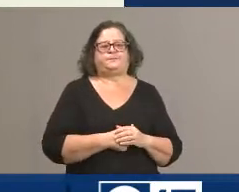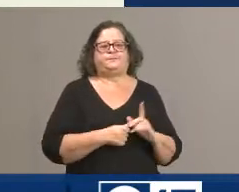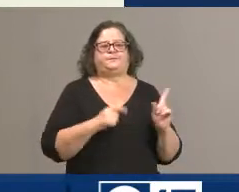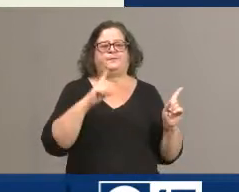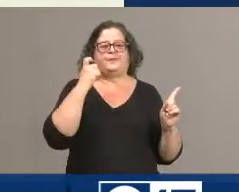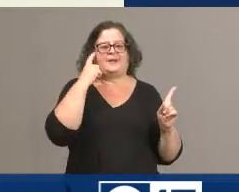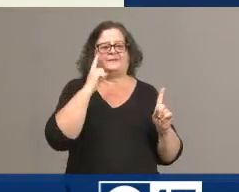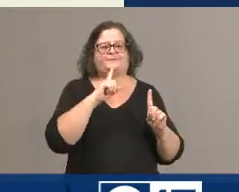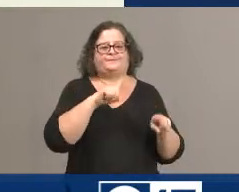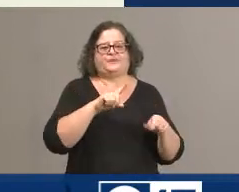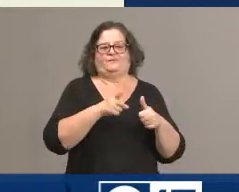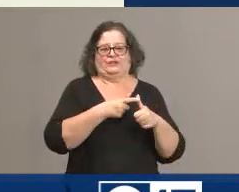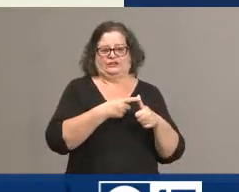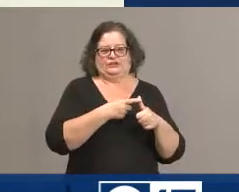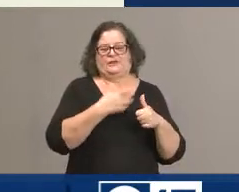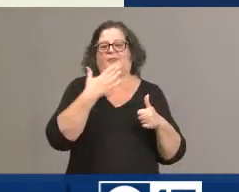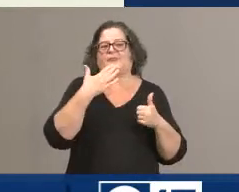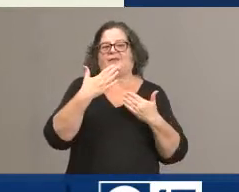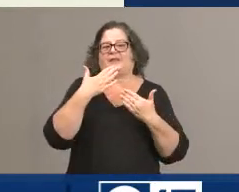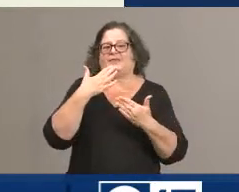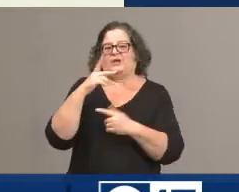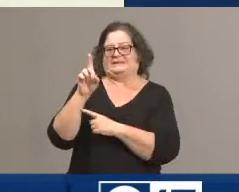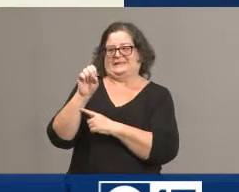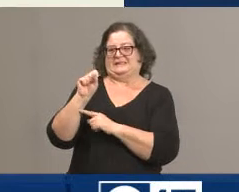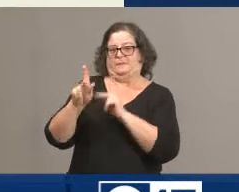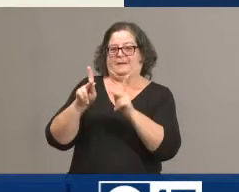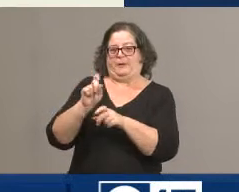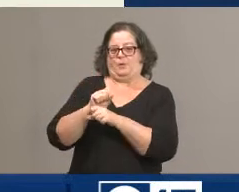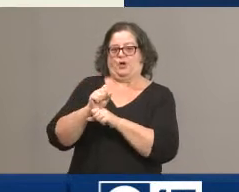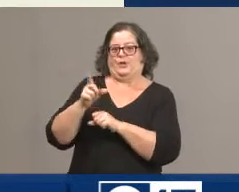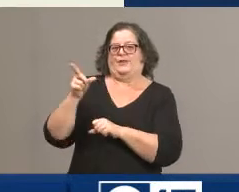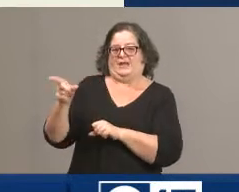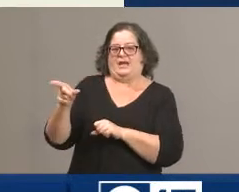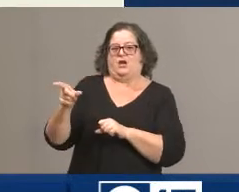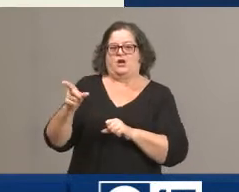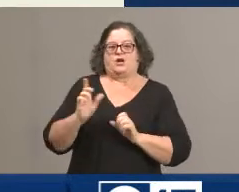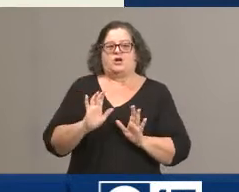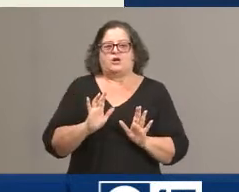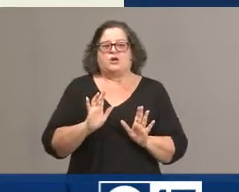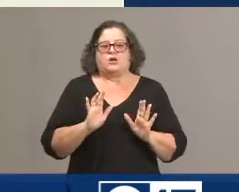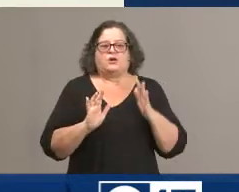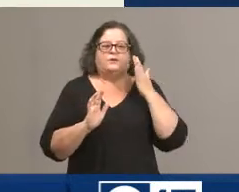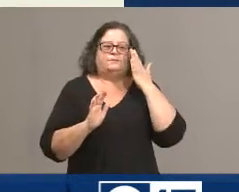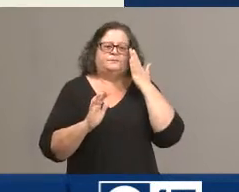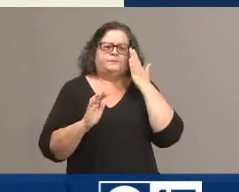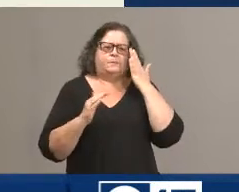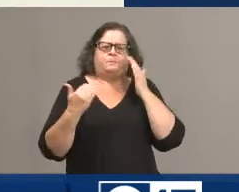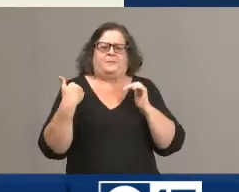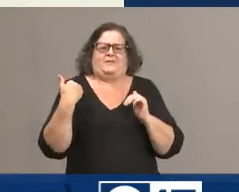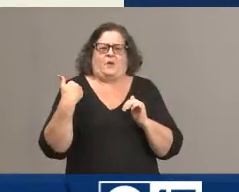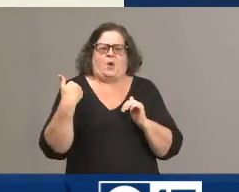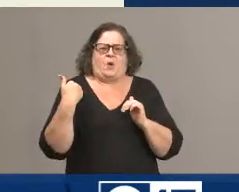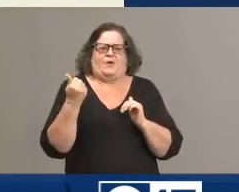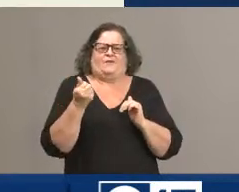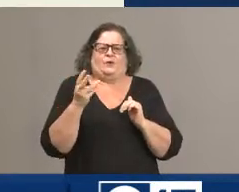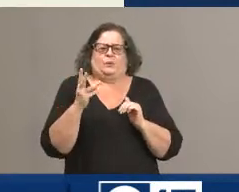hardly anyone statistically being on unemployment in Arizona to over I believe at the